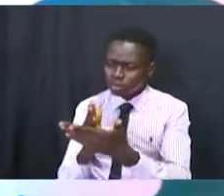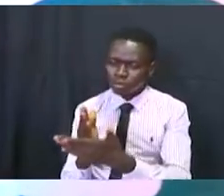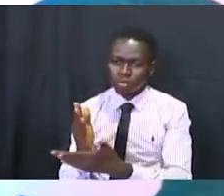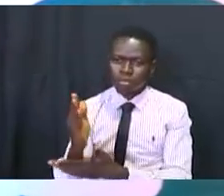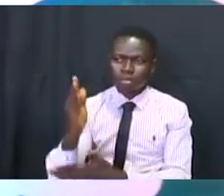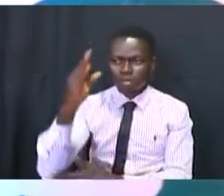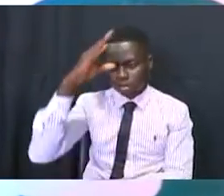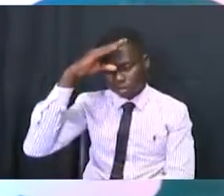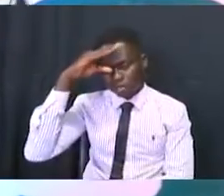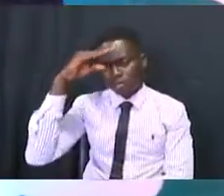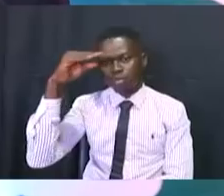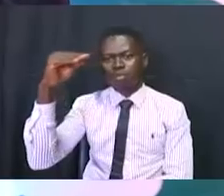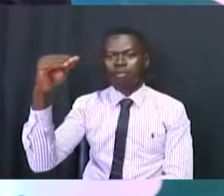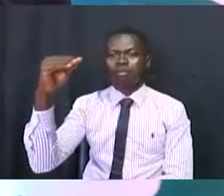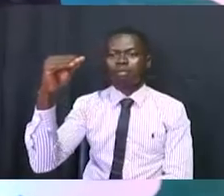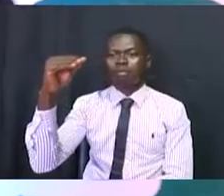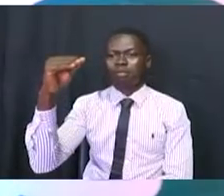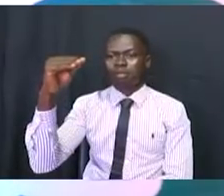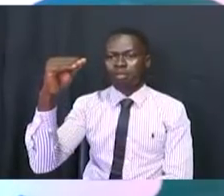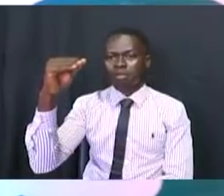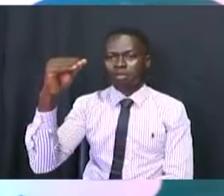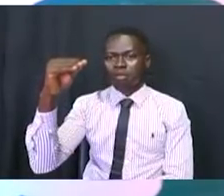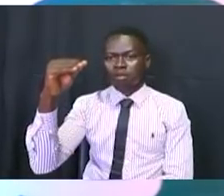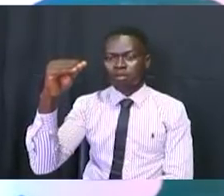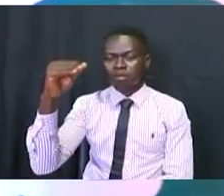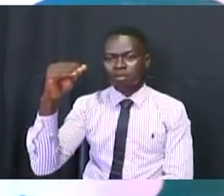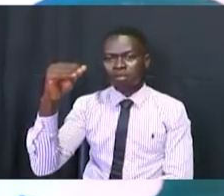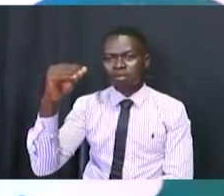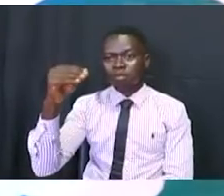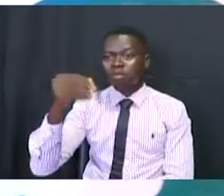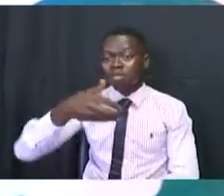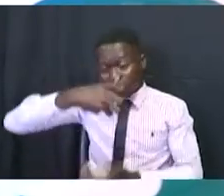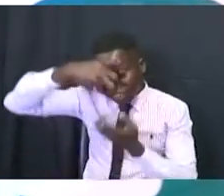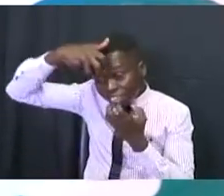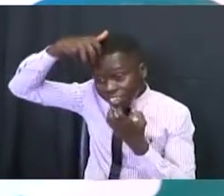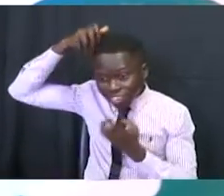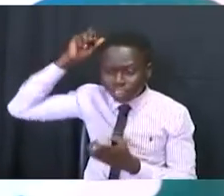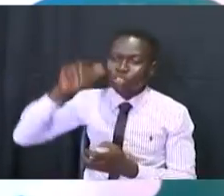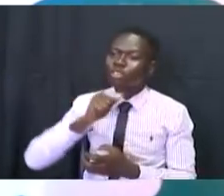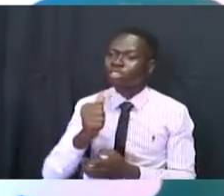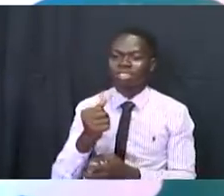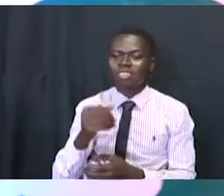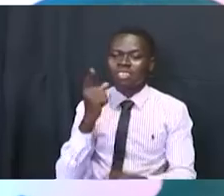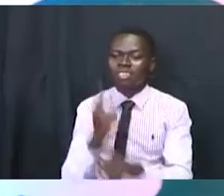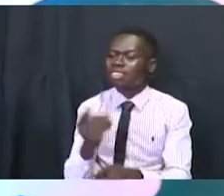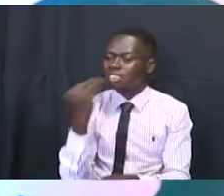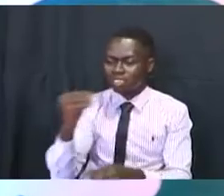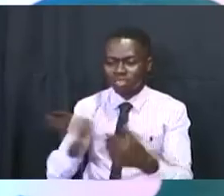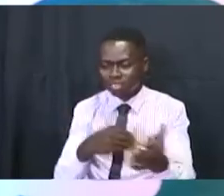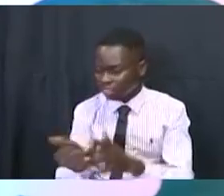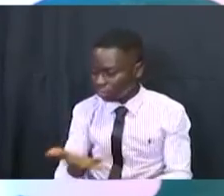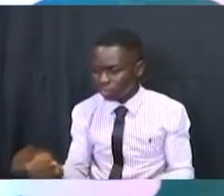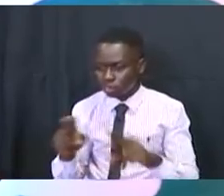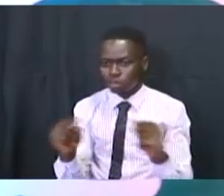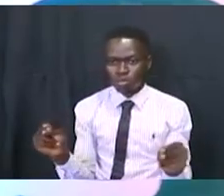breastplate. And then with the breastplate that he has worn, lions, they don't chew plates. Because you